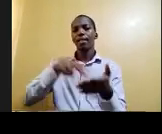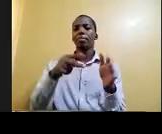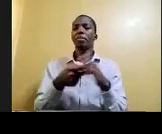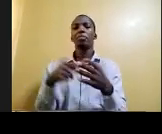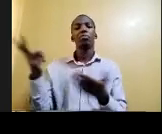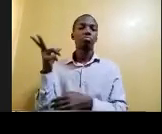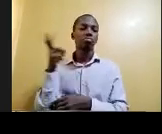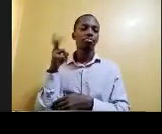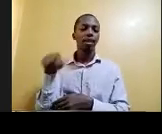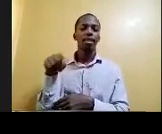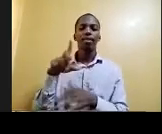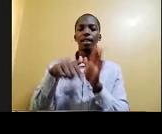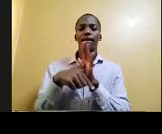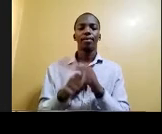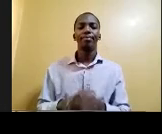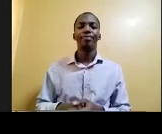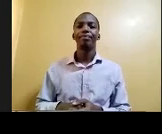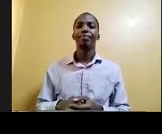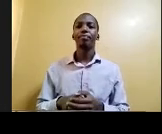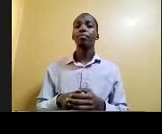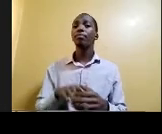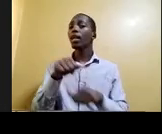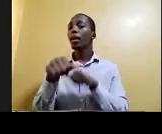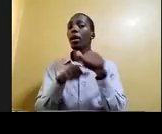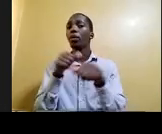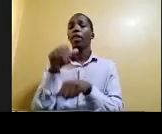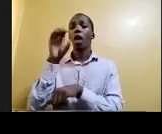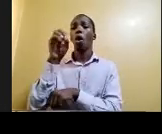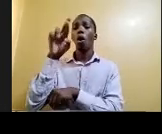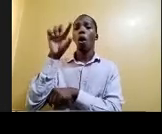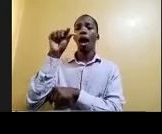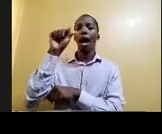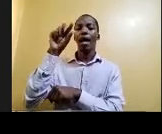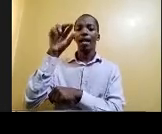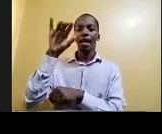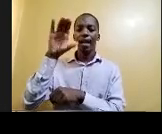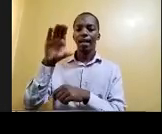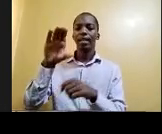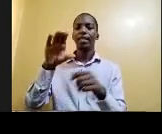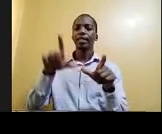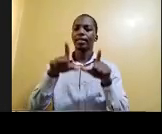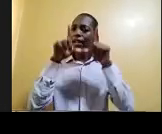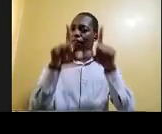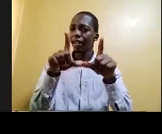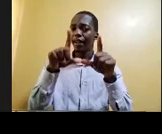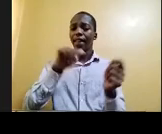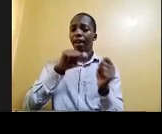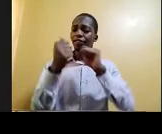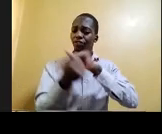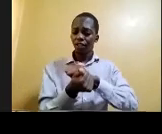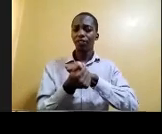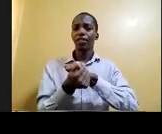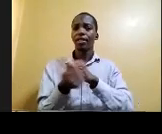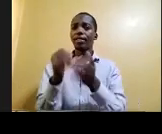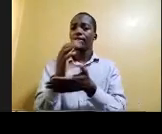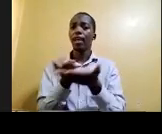later. Also in terms of the organic certificate, the format has changed and some aspects will